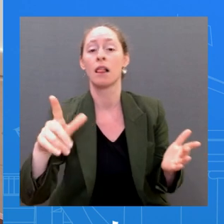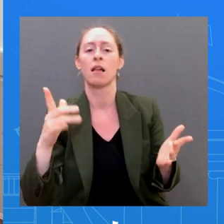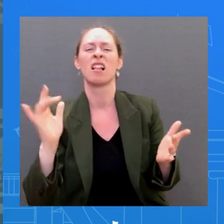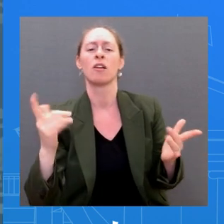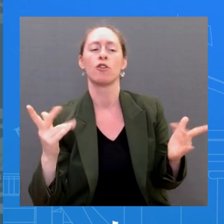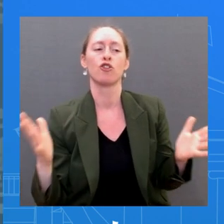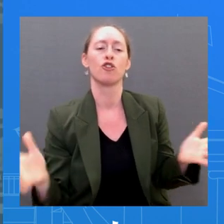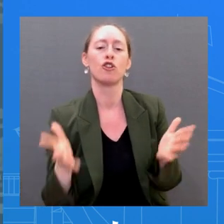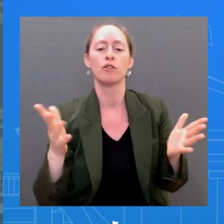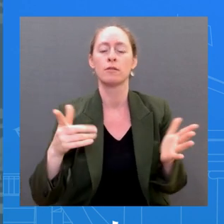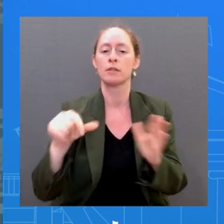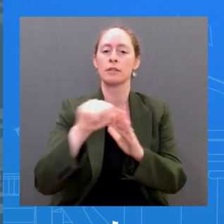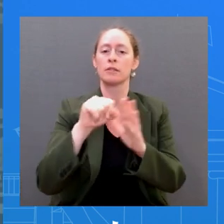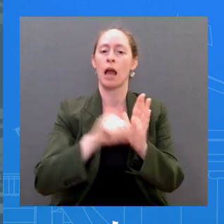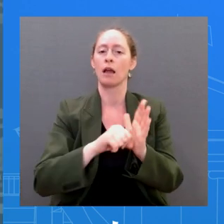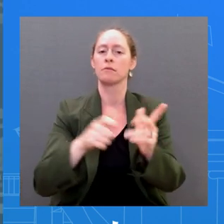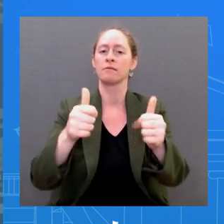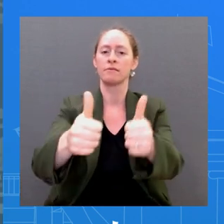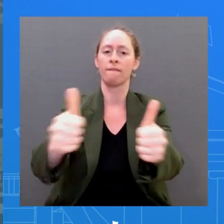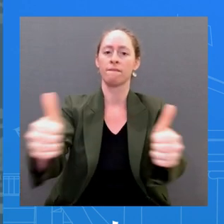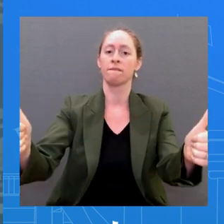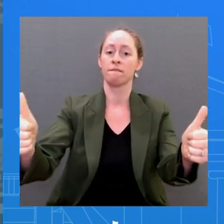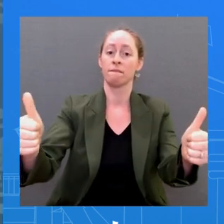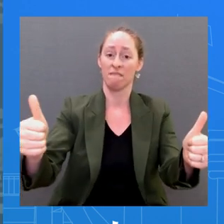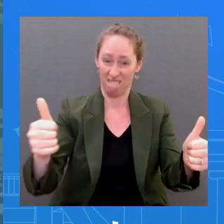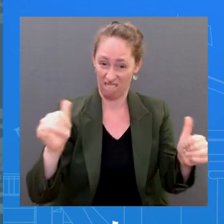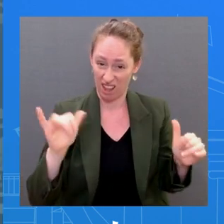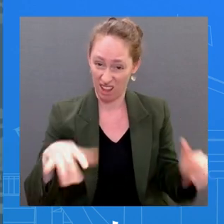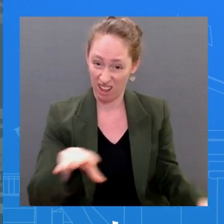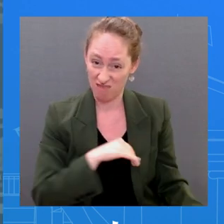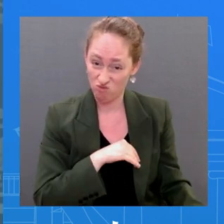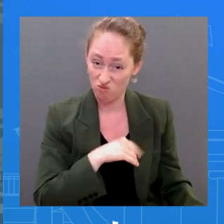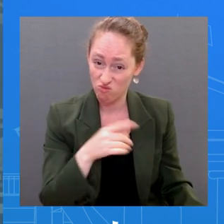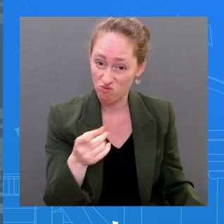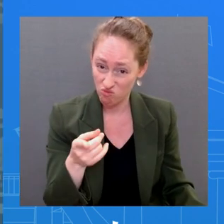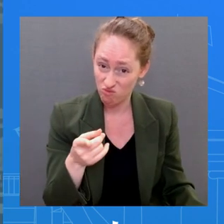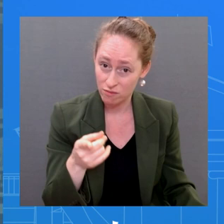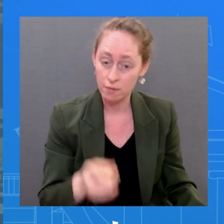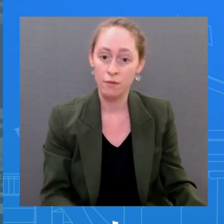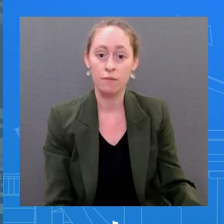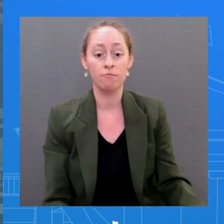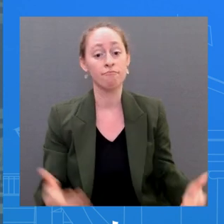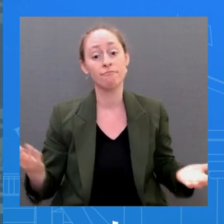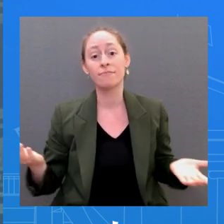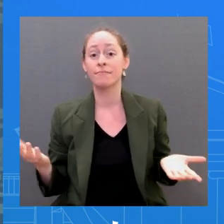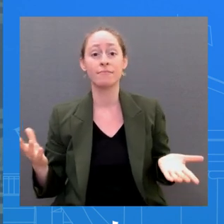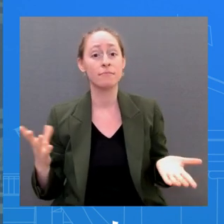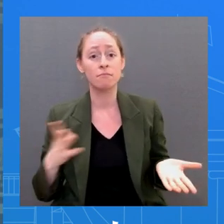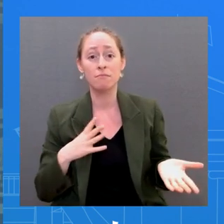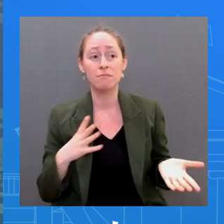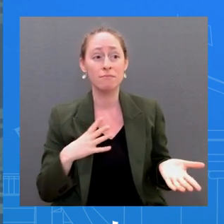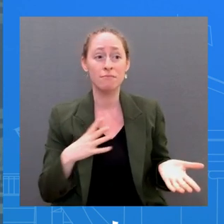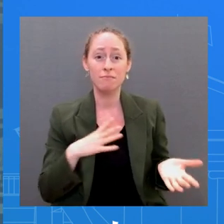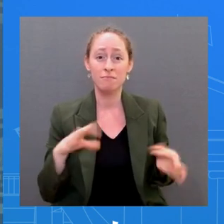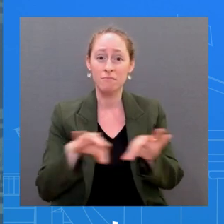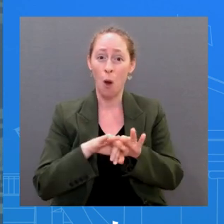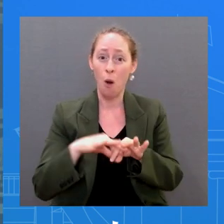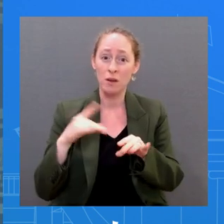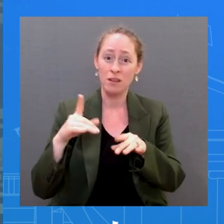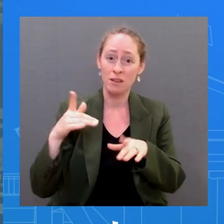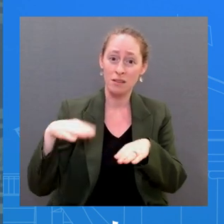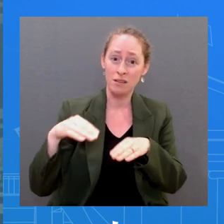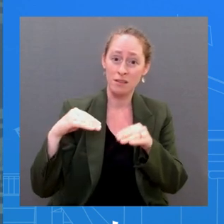Biden? I think it's a step. When red flag laws are actually enacted, it saves lives. We have seen that in